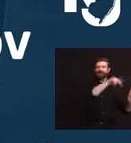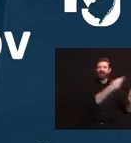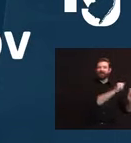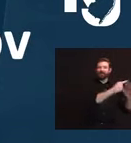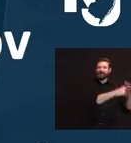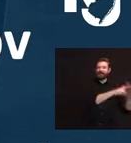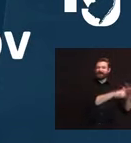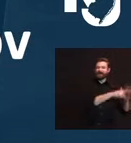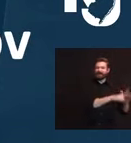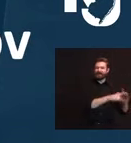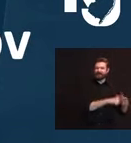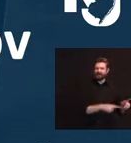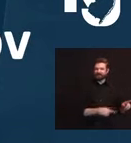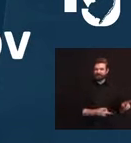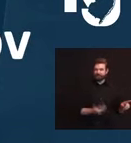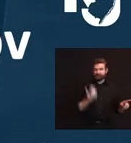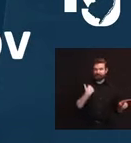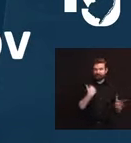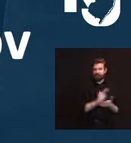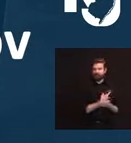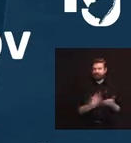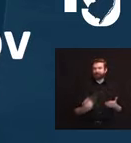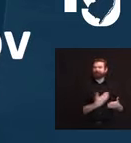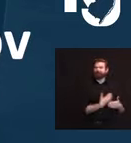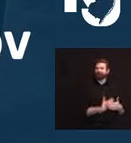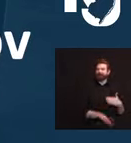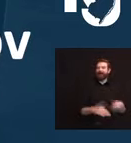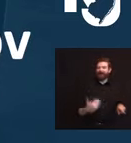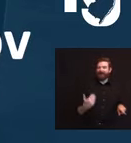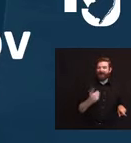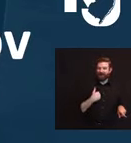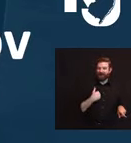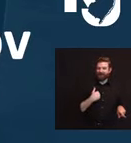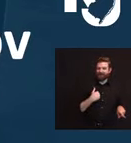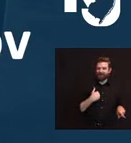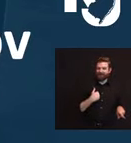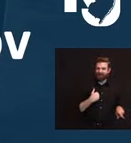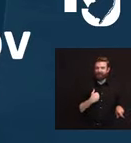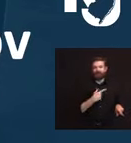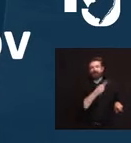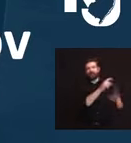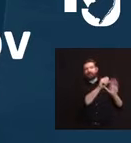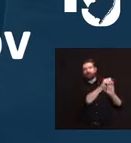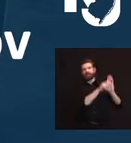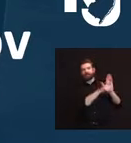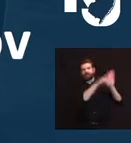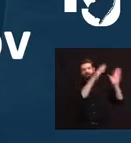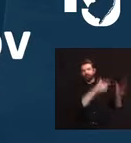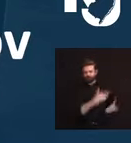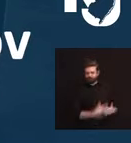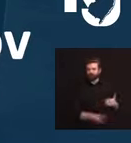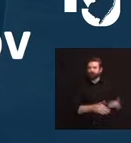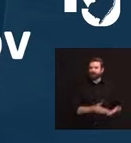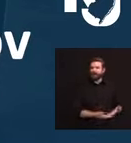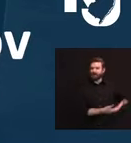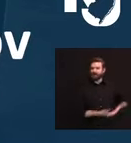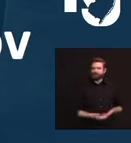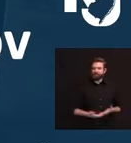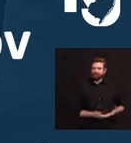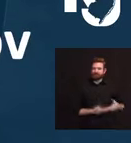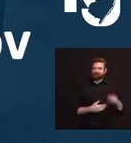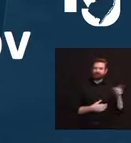of life, we can never forget the folks who are coming into their own lives every single day and will change this great state in